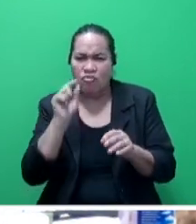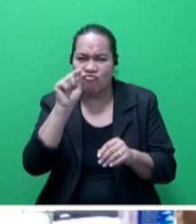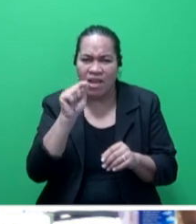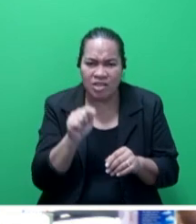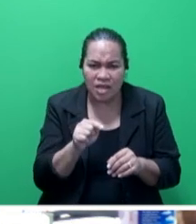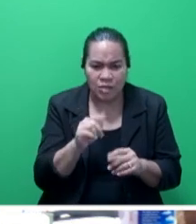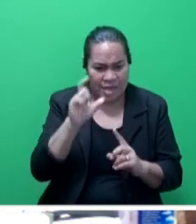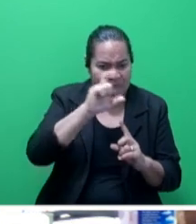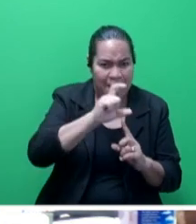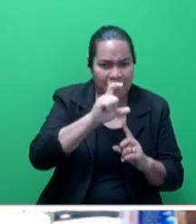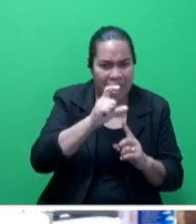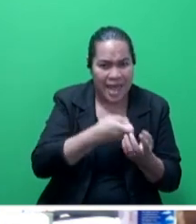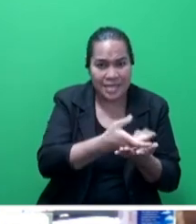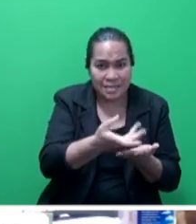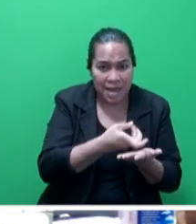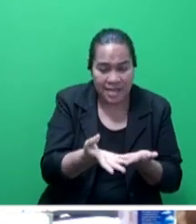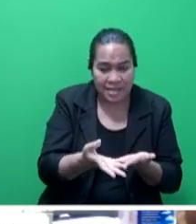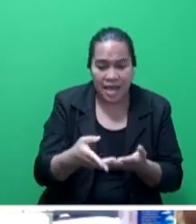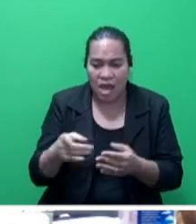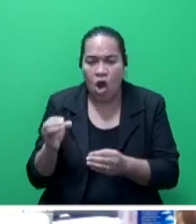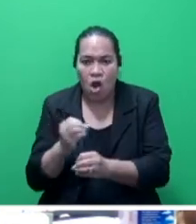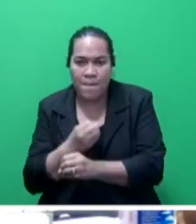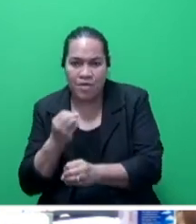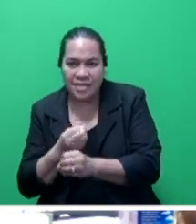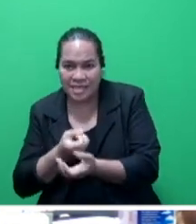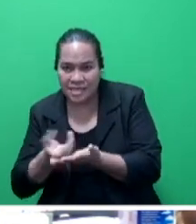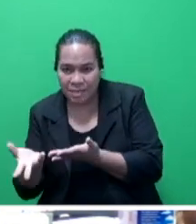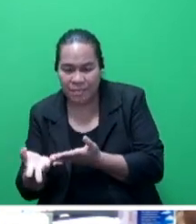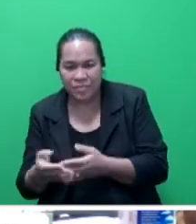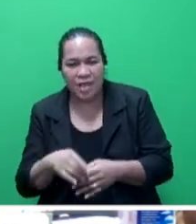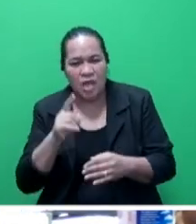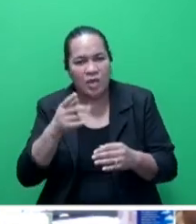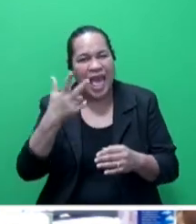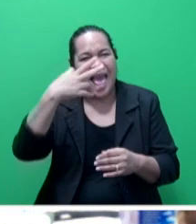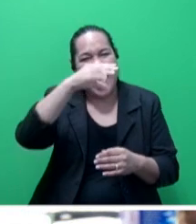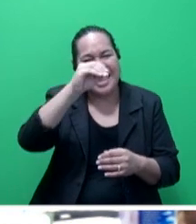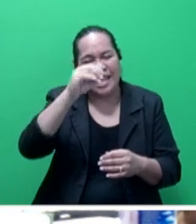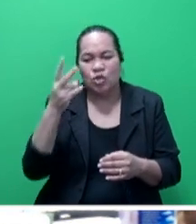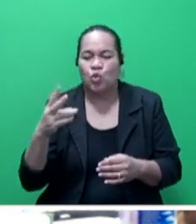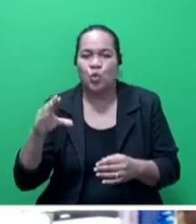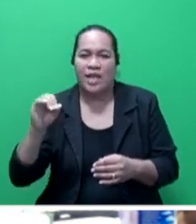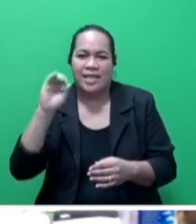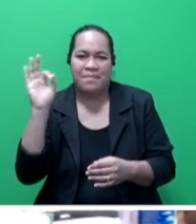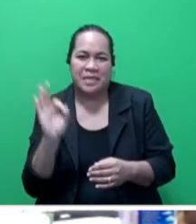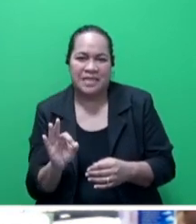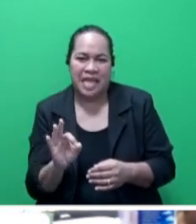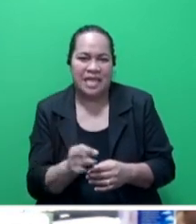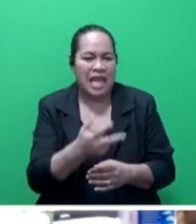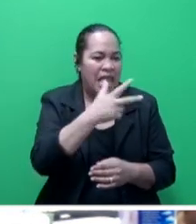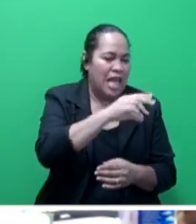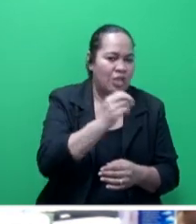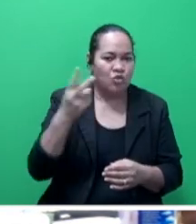capital expenses and operational expenses, it was on a 80 to 20% ratio, Mr. Speaker,